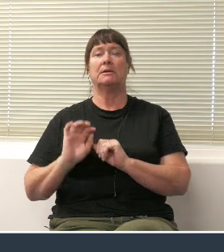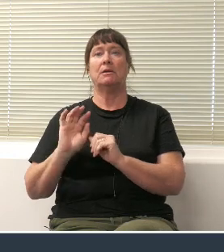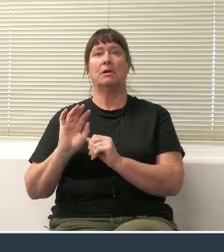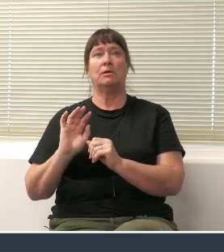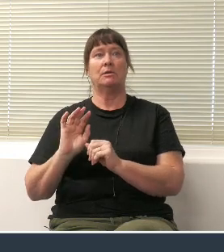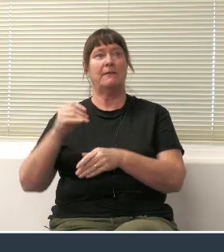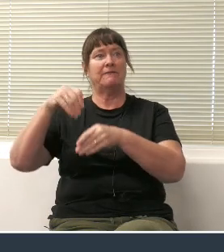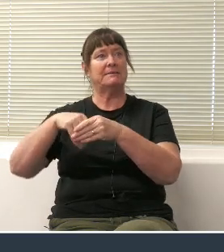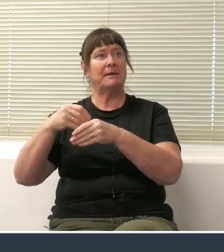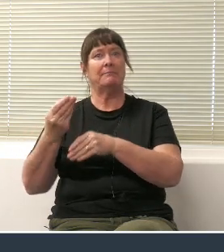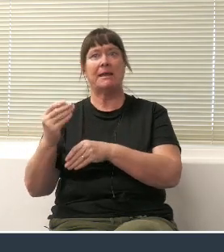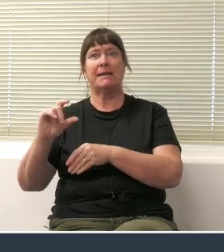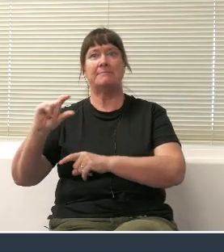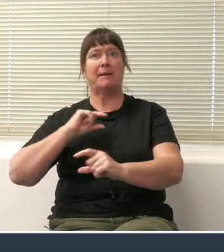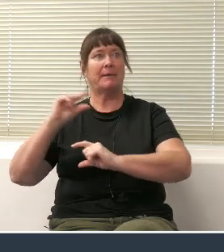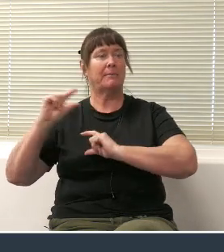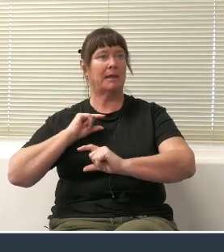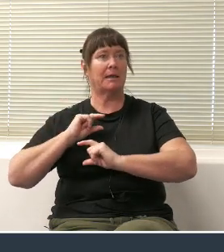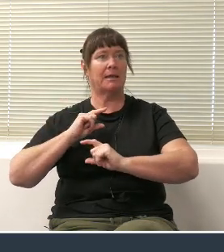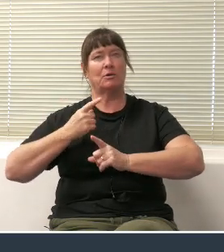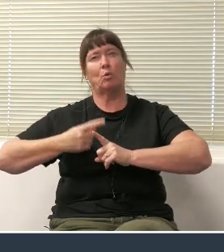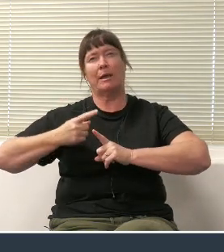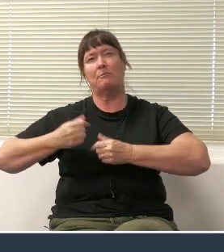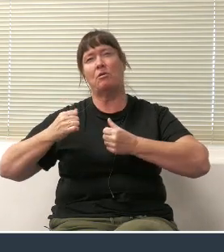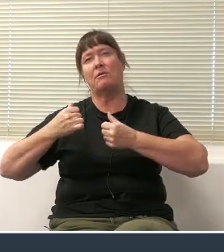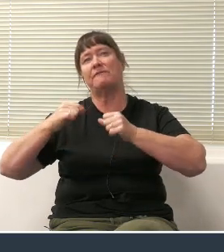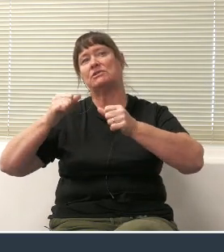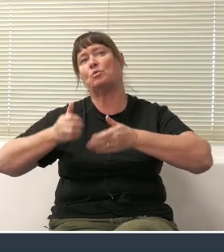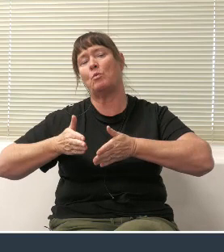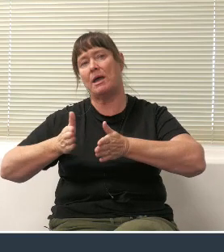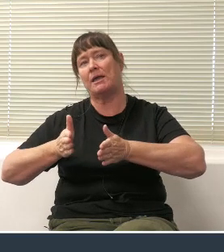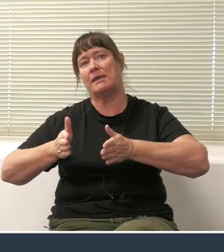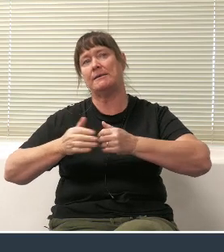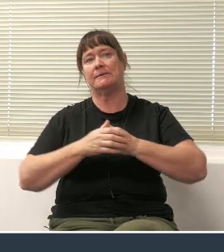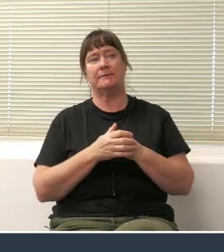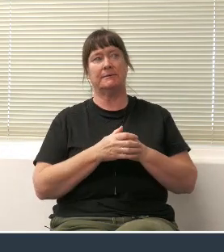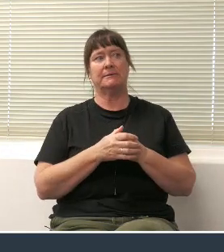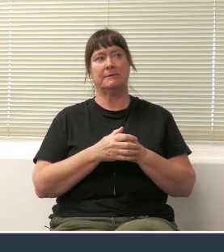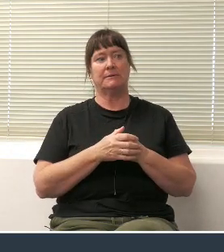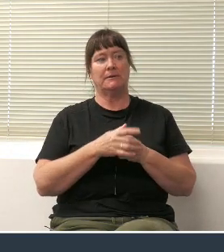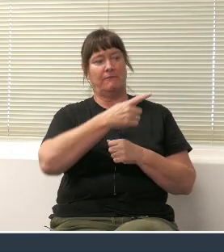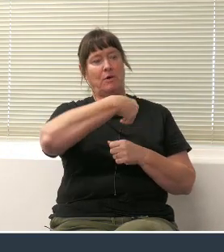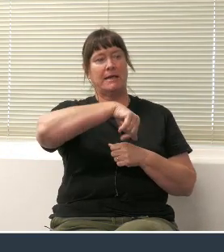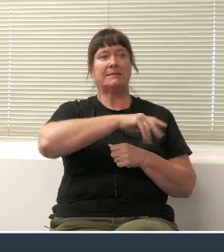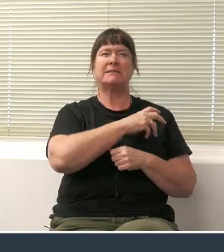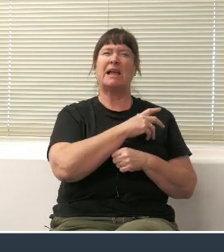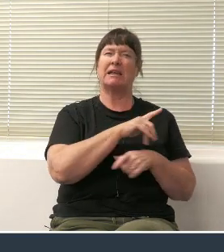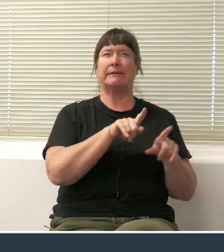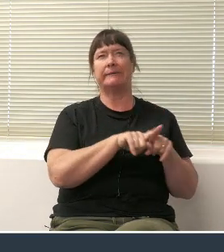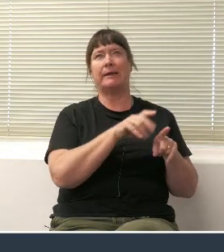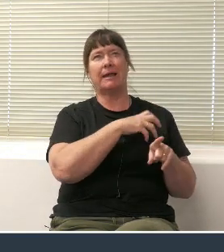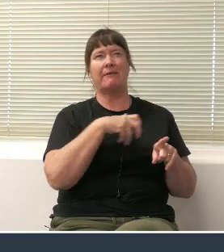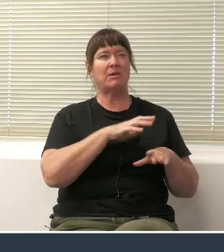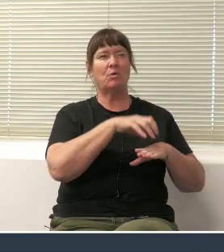make returns on investment in a far quicker, more efficient and effective manner than we as a government, quasi-government organisation